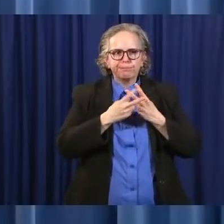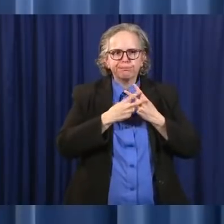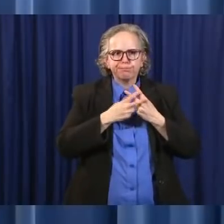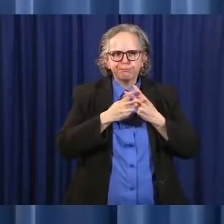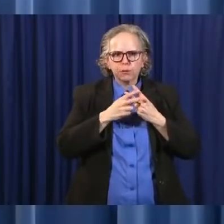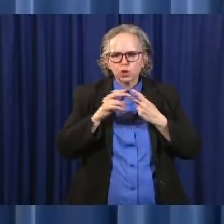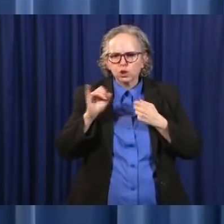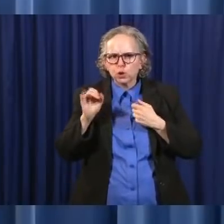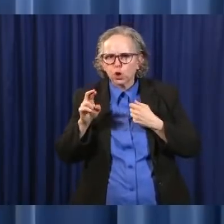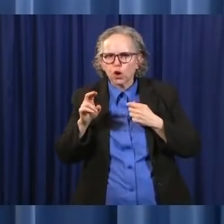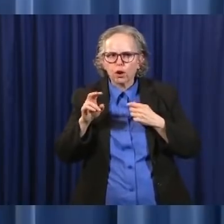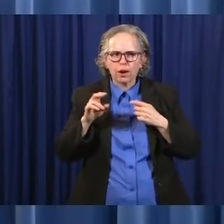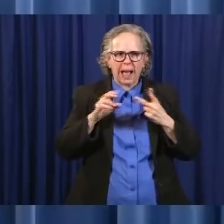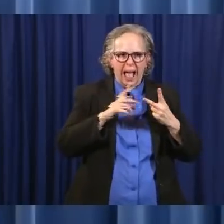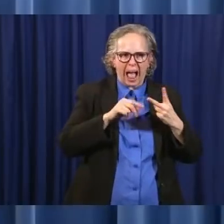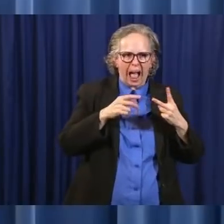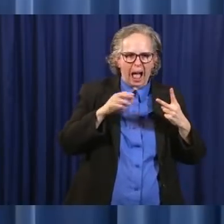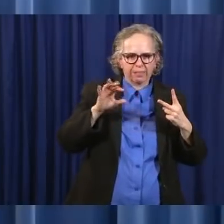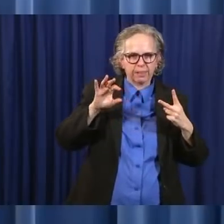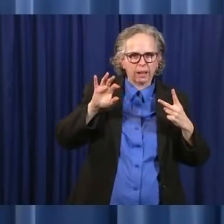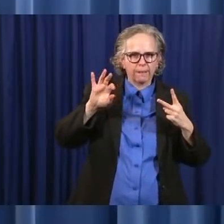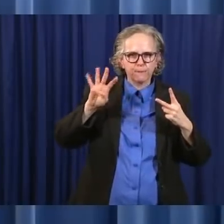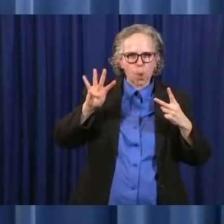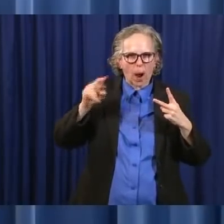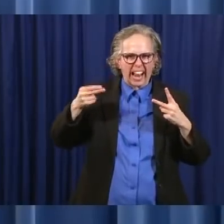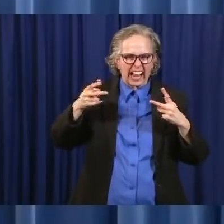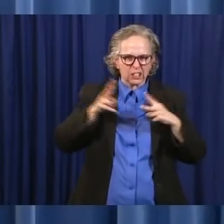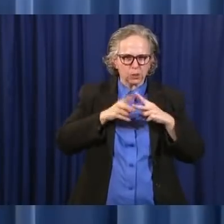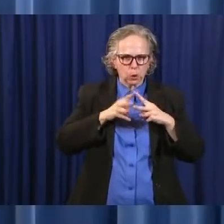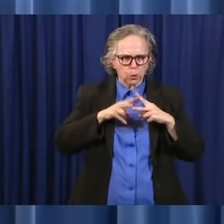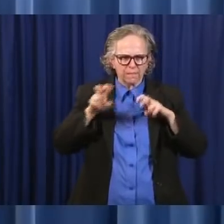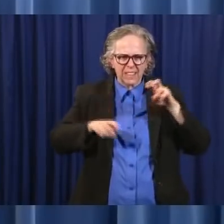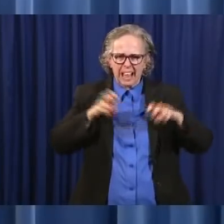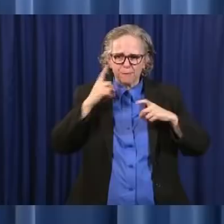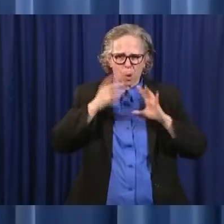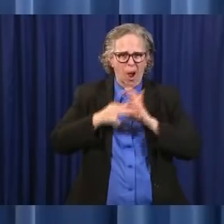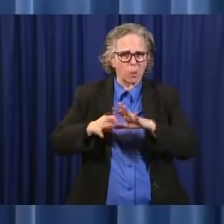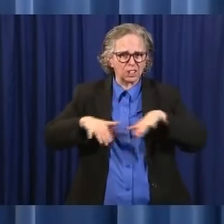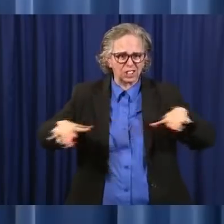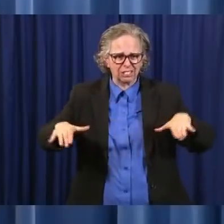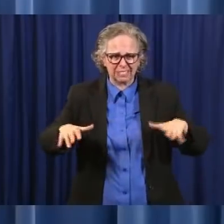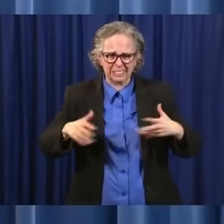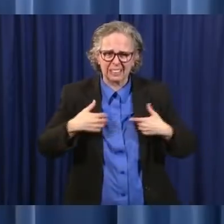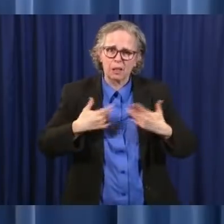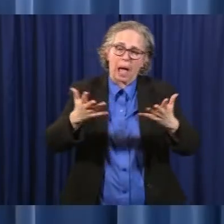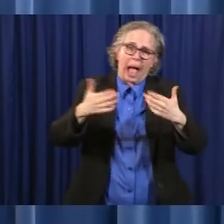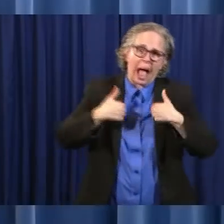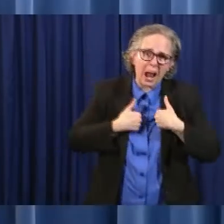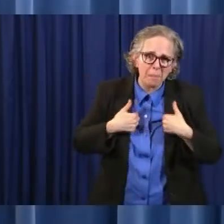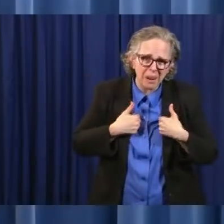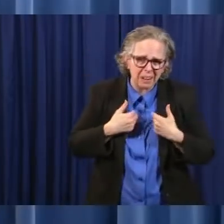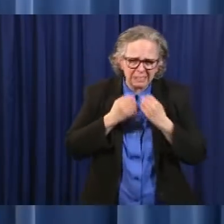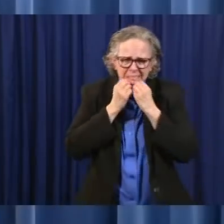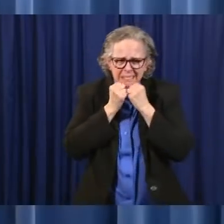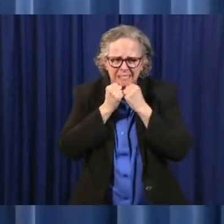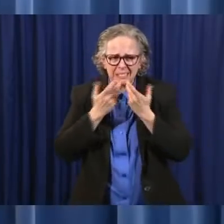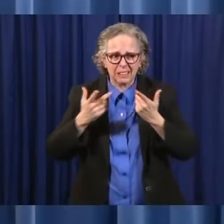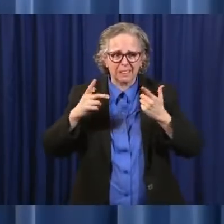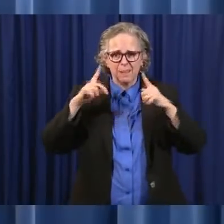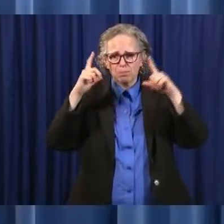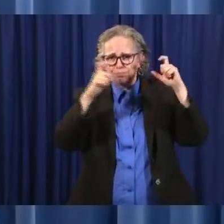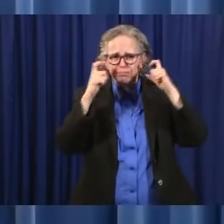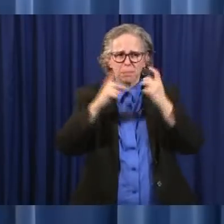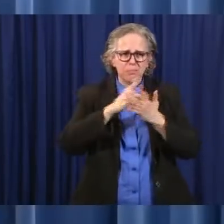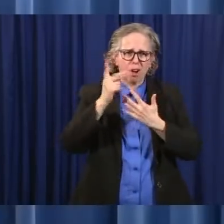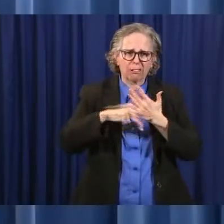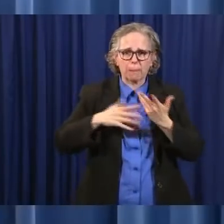This is about kids. It's about kids in their livestock. It's about kids in their photography project, their cooking project,